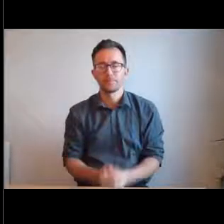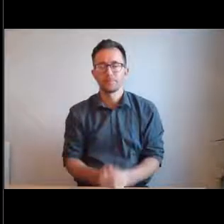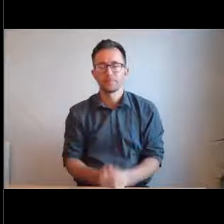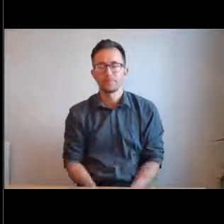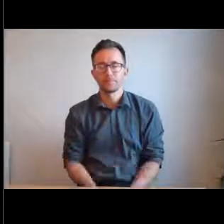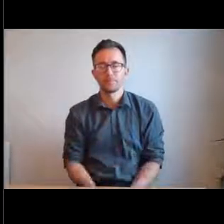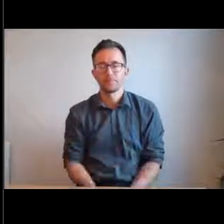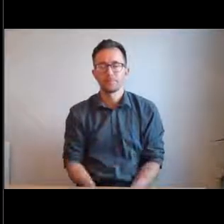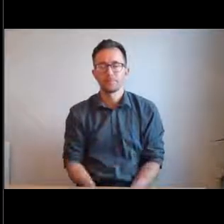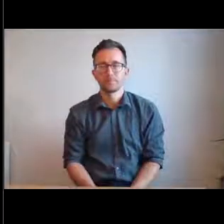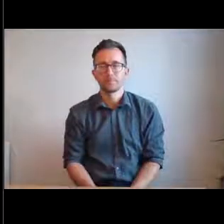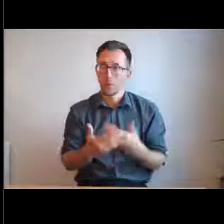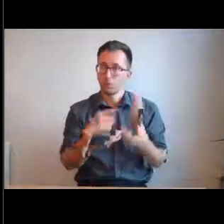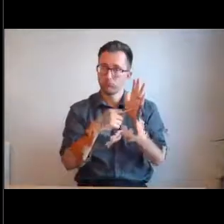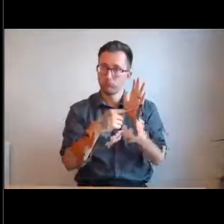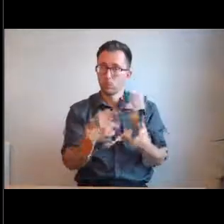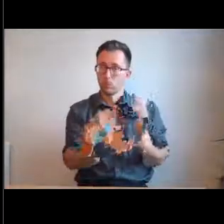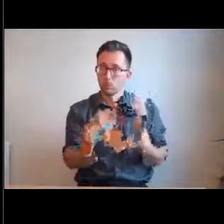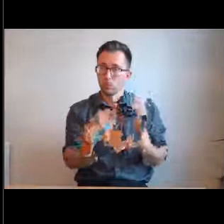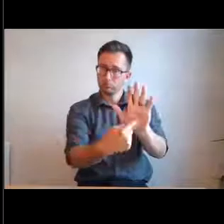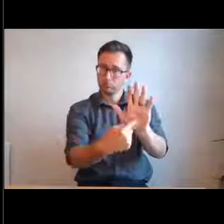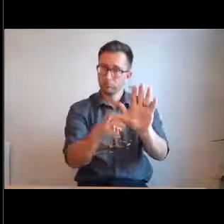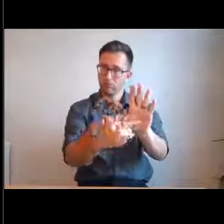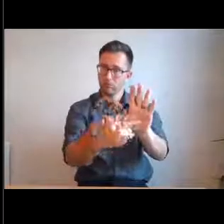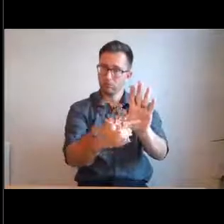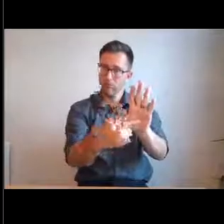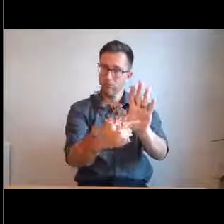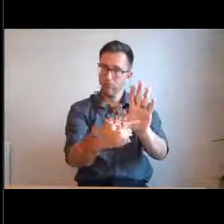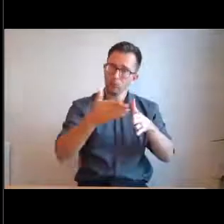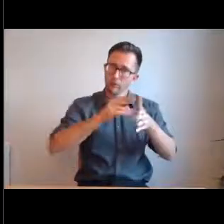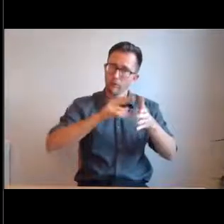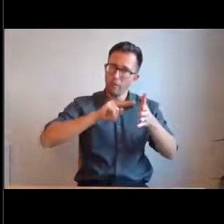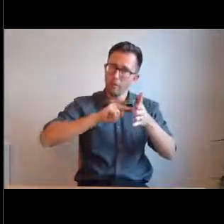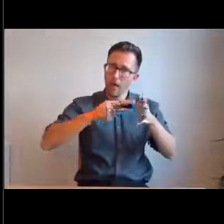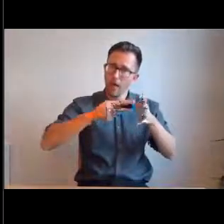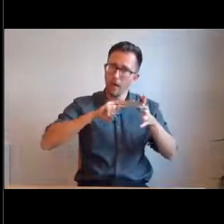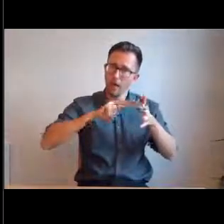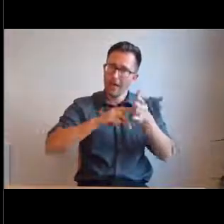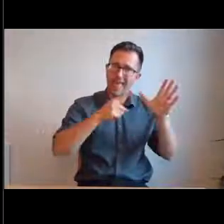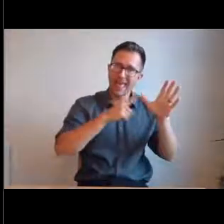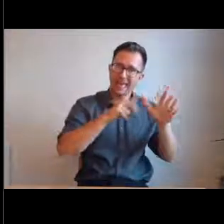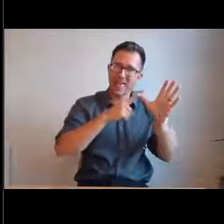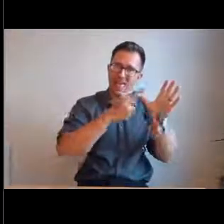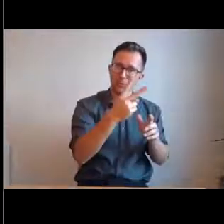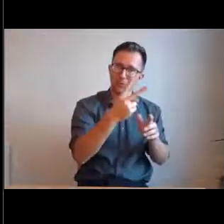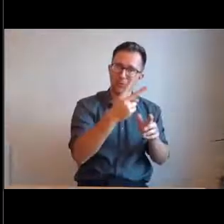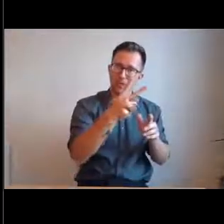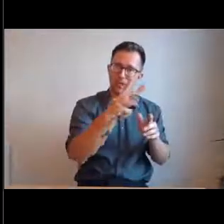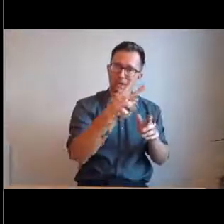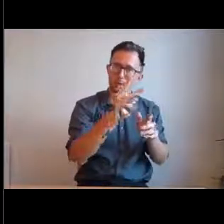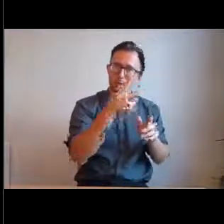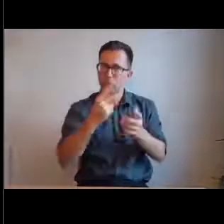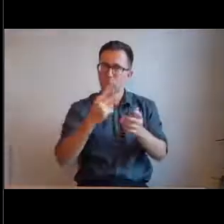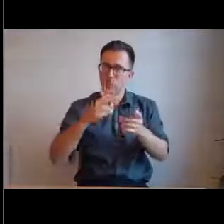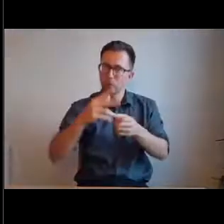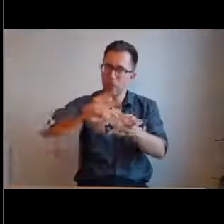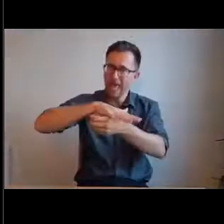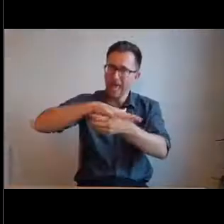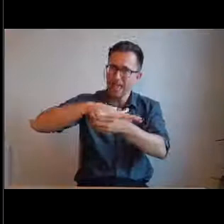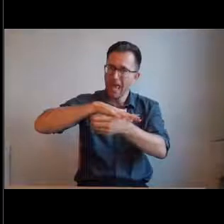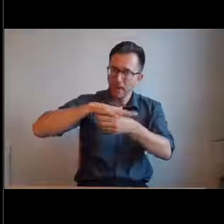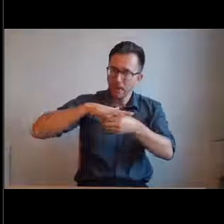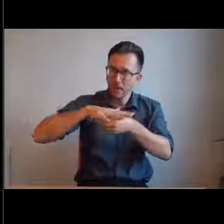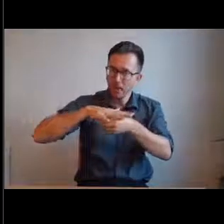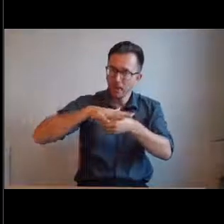So on the screen right now is an image depicting the M2A2 junction as we presented it at supplementary consultation. And now